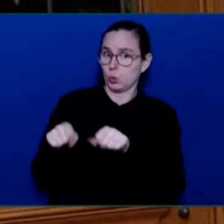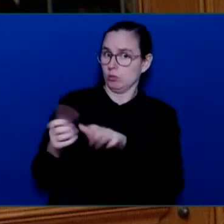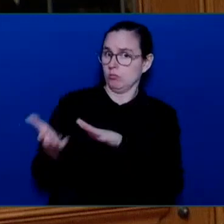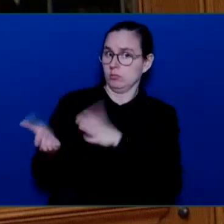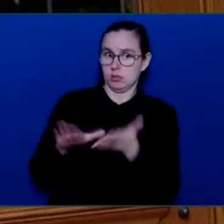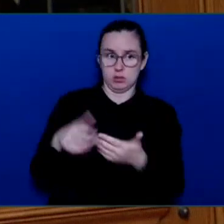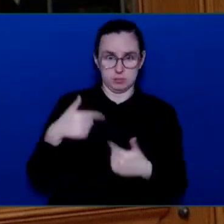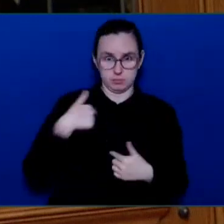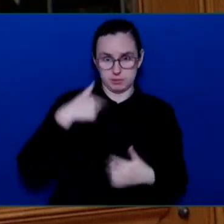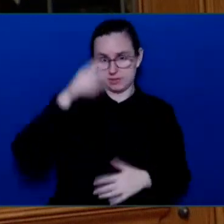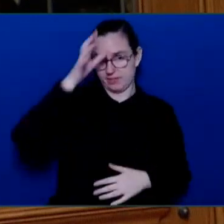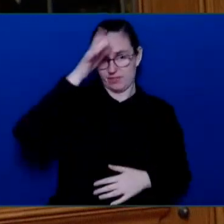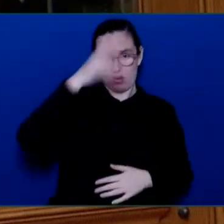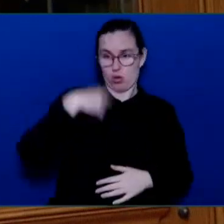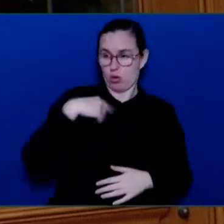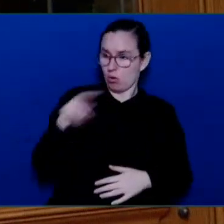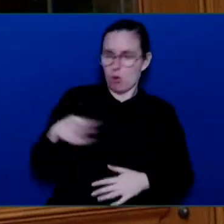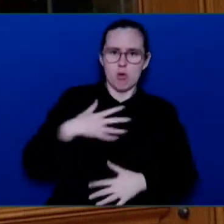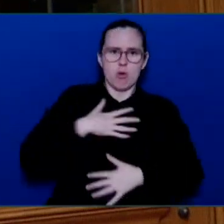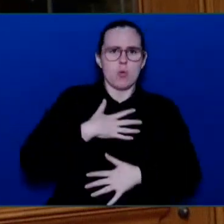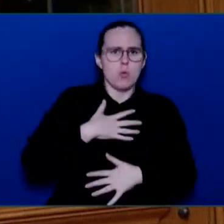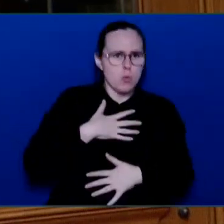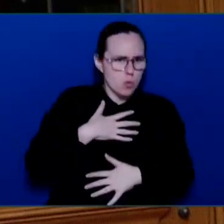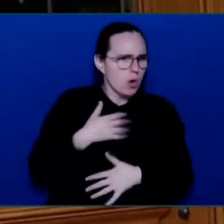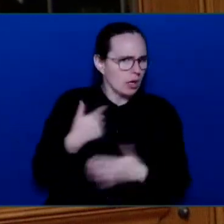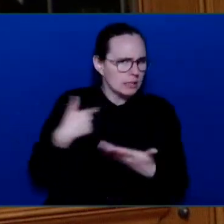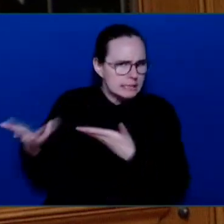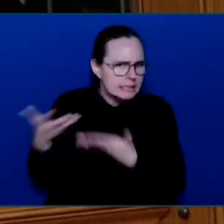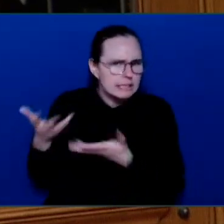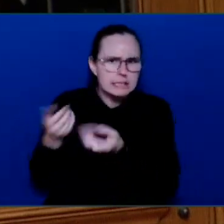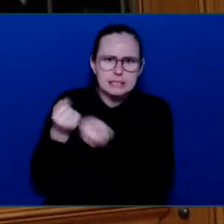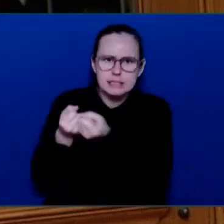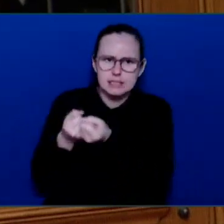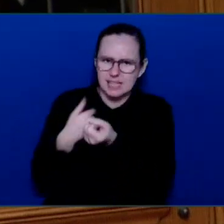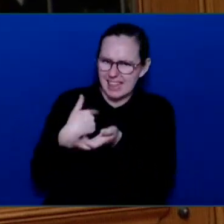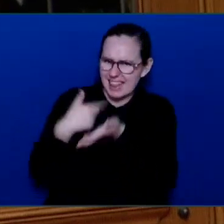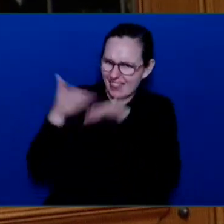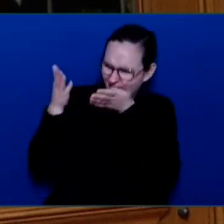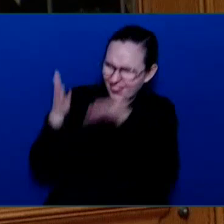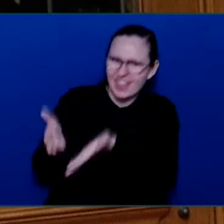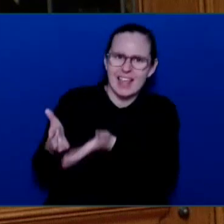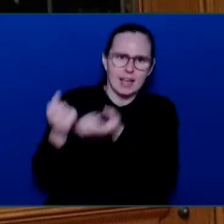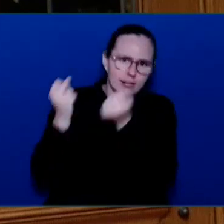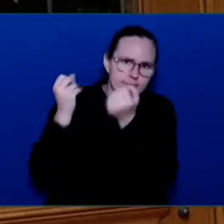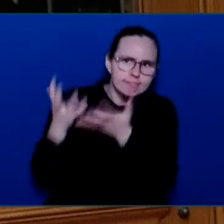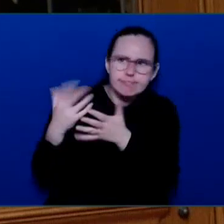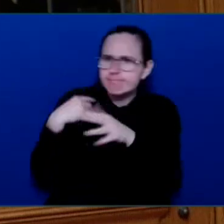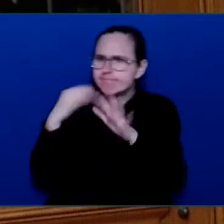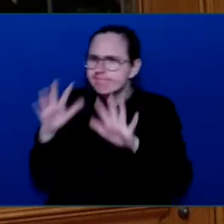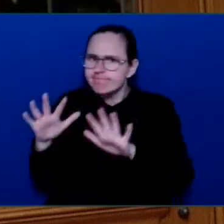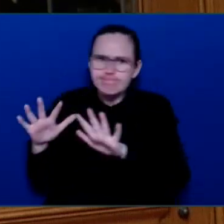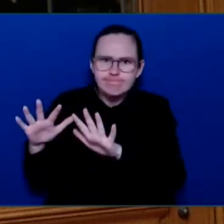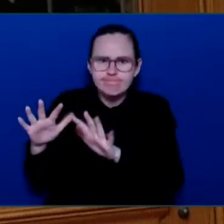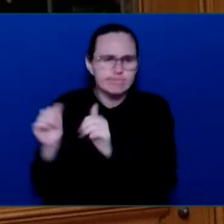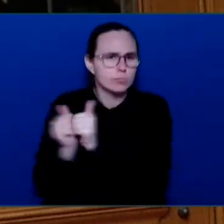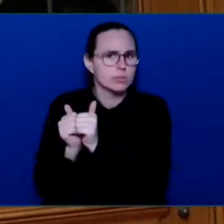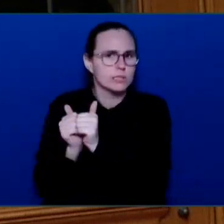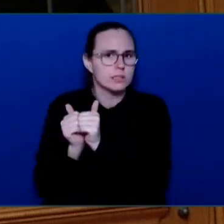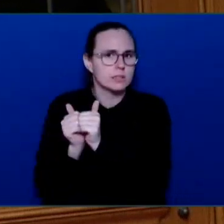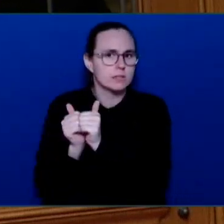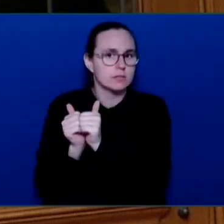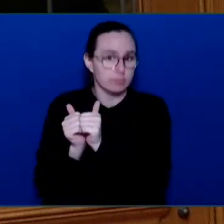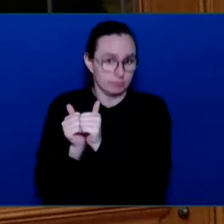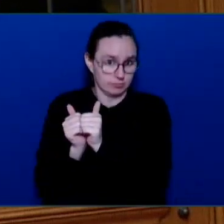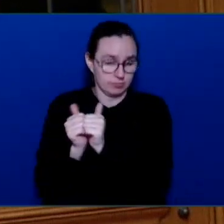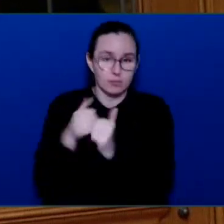I could by her side. When I dropped by to see her at the hospital in Abbotsford, I was shocked